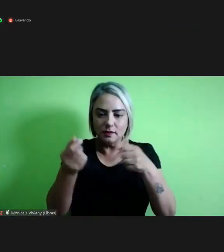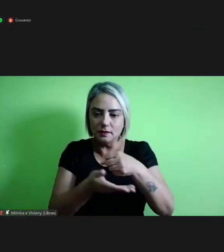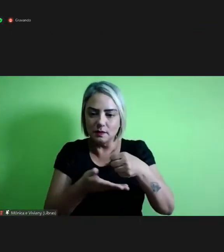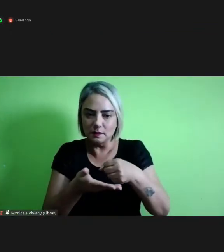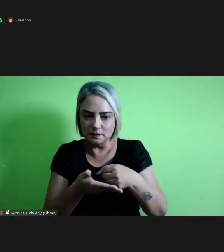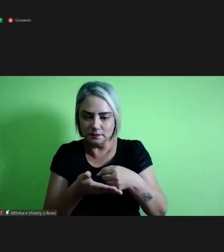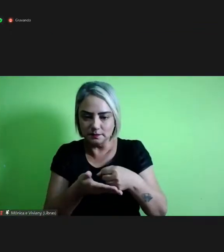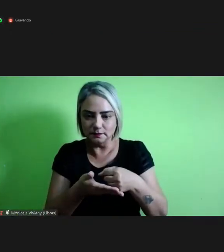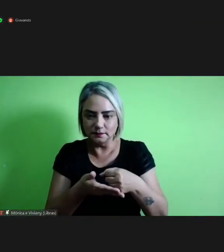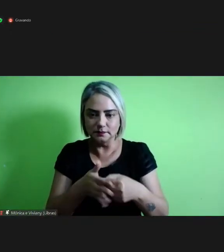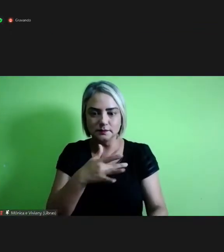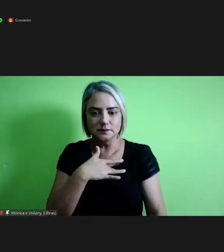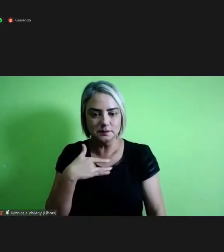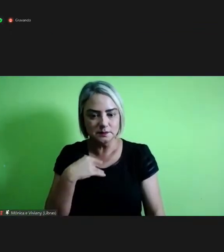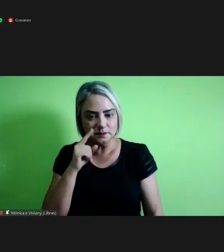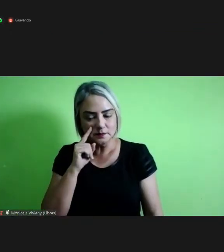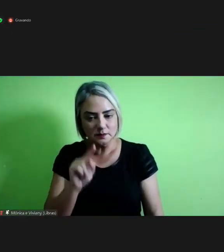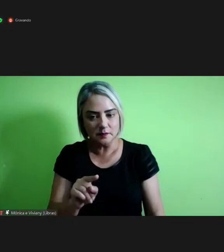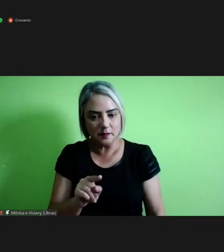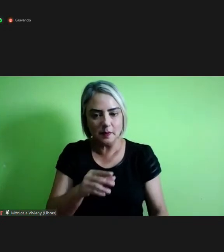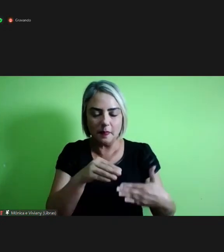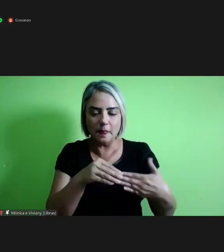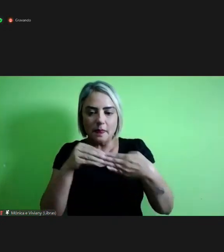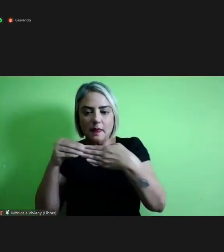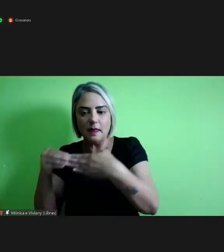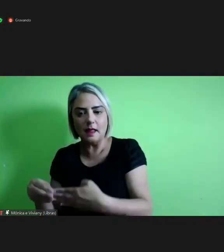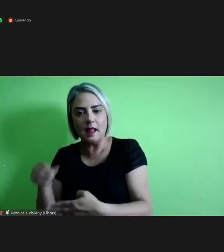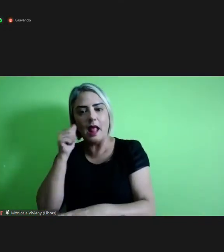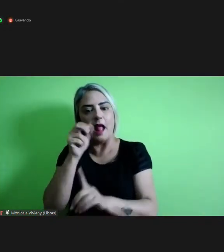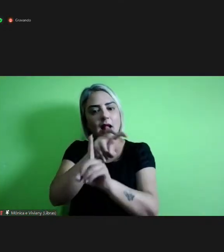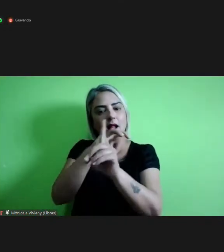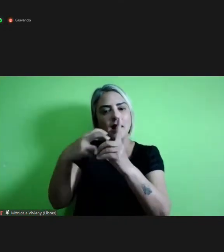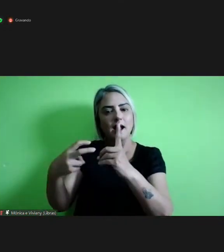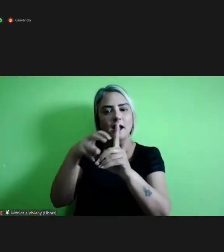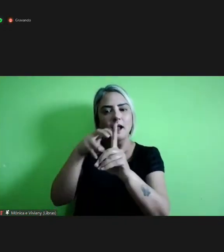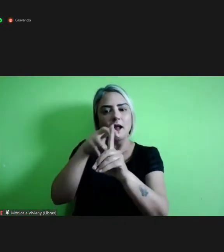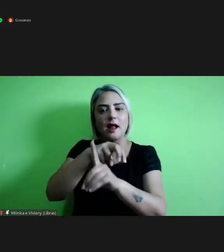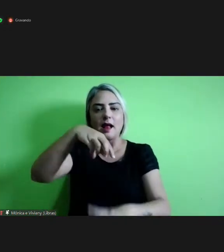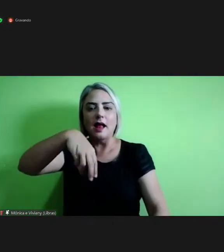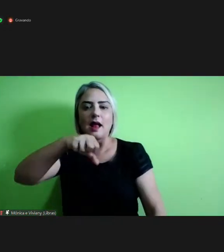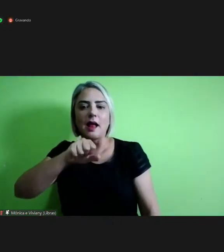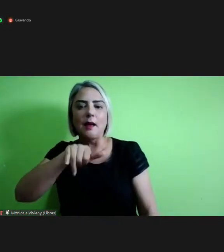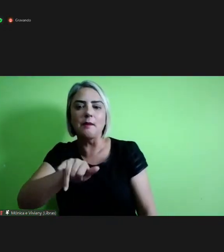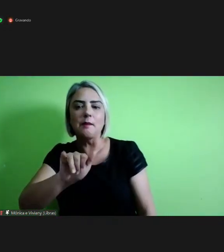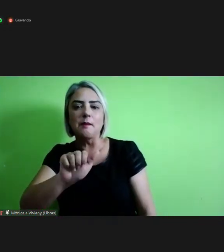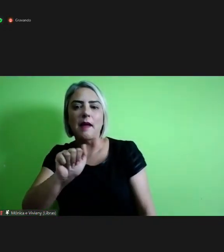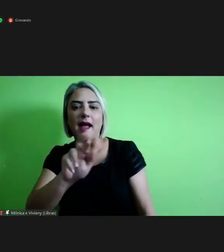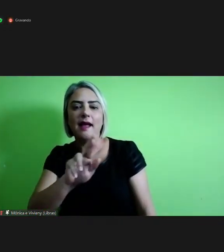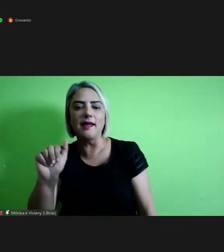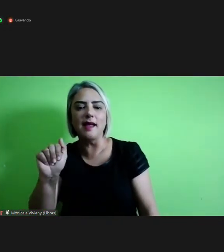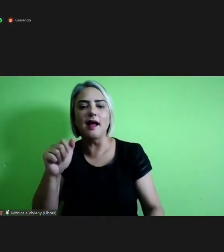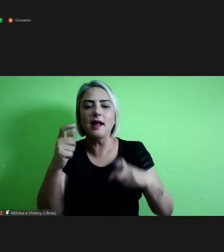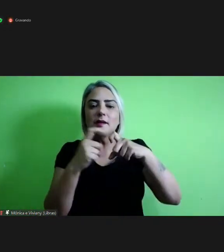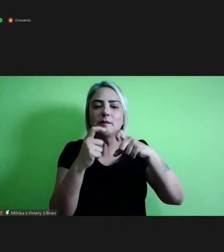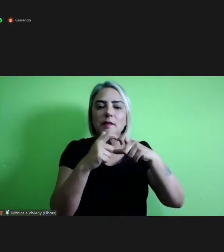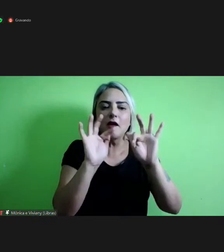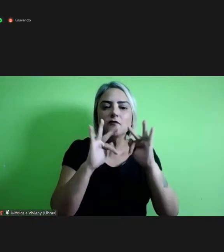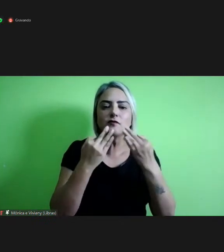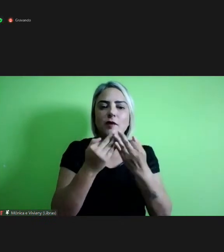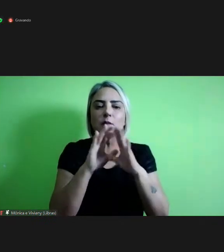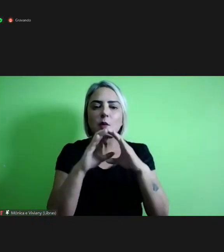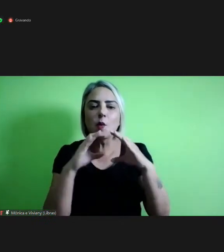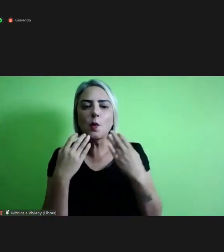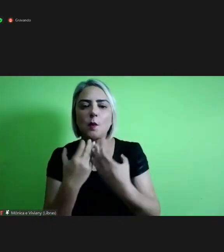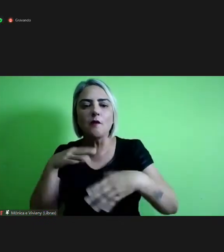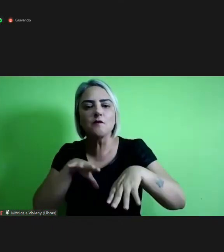the planetary nutrition and primary healthcare. And it'll be conducted by Ms. Mayara Foss. She